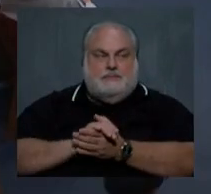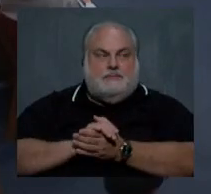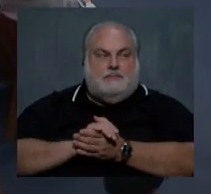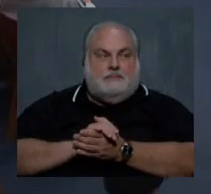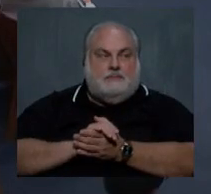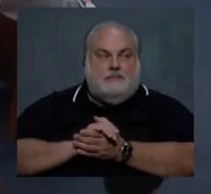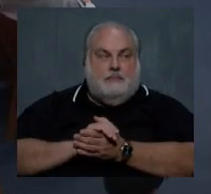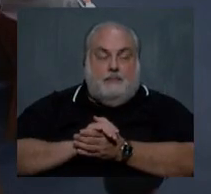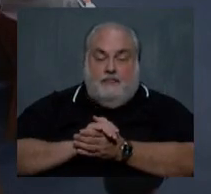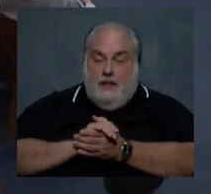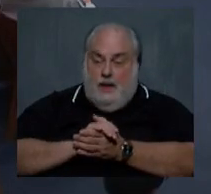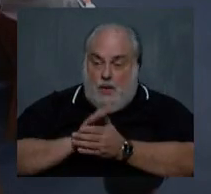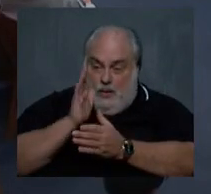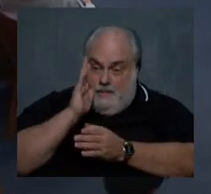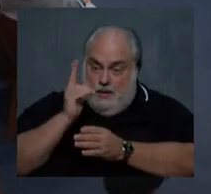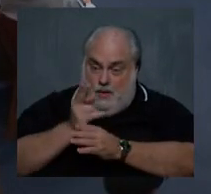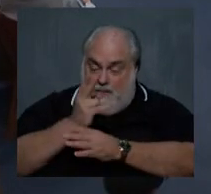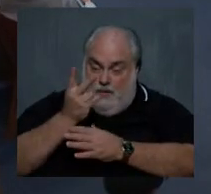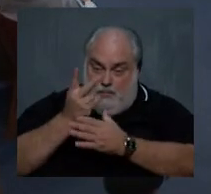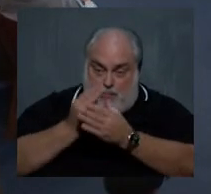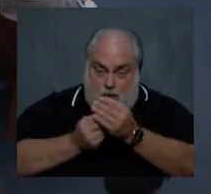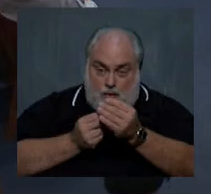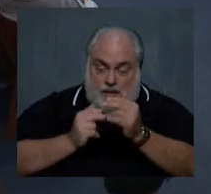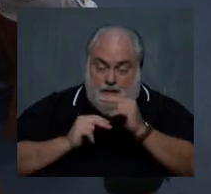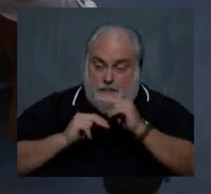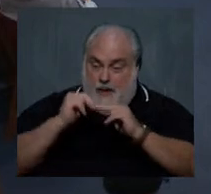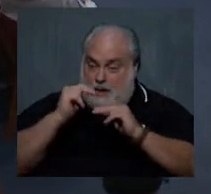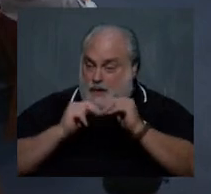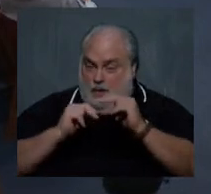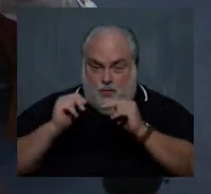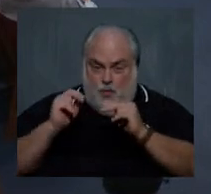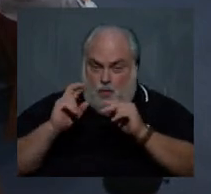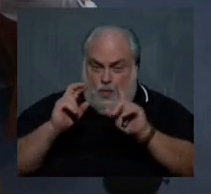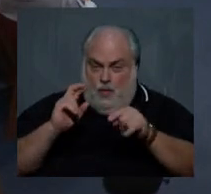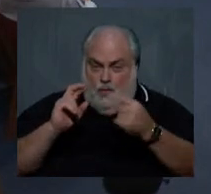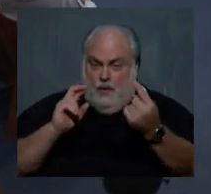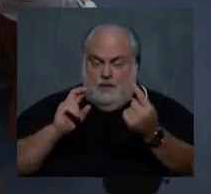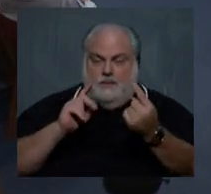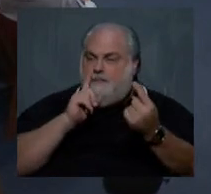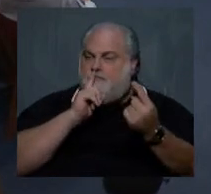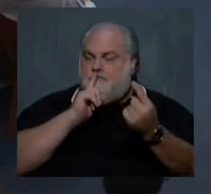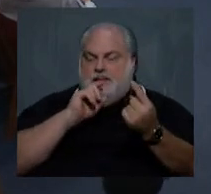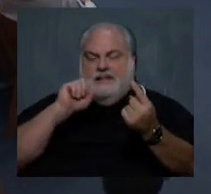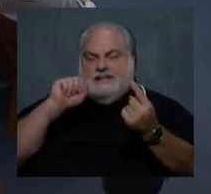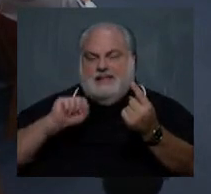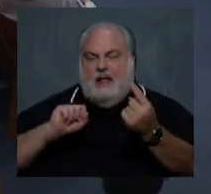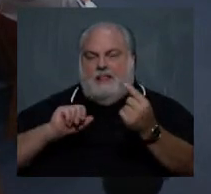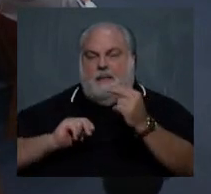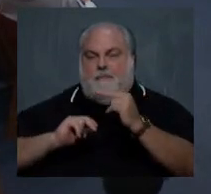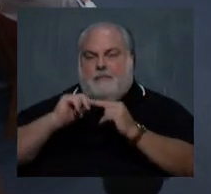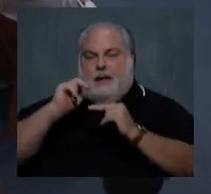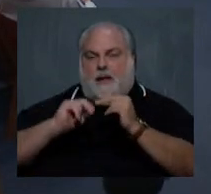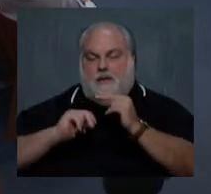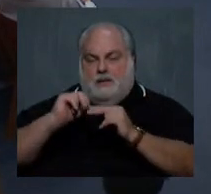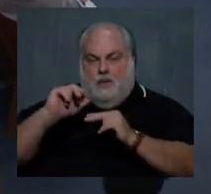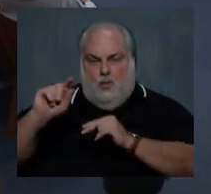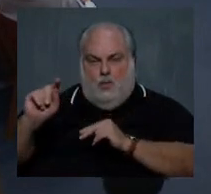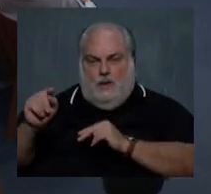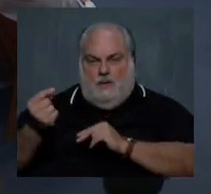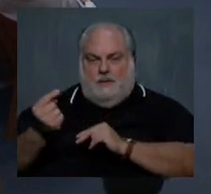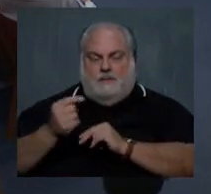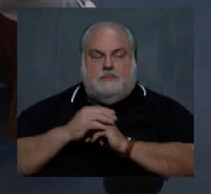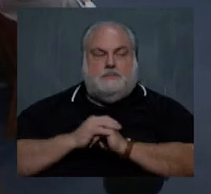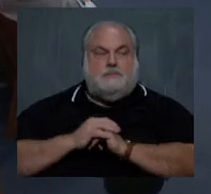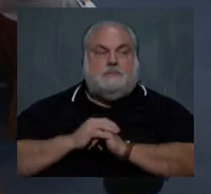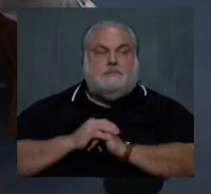And is it going to be both of those buildings? No, just the southern building, Just the what? just the southern building.